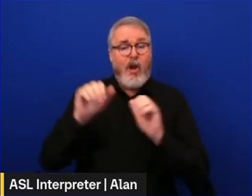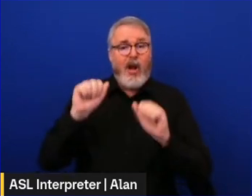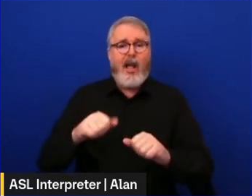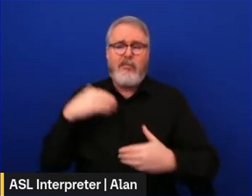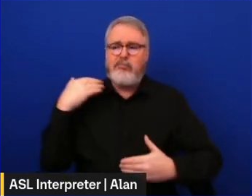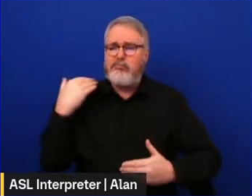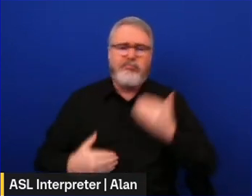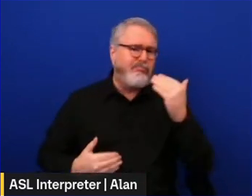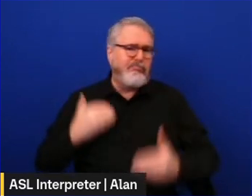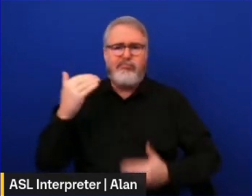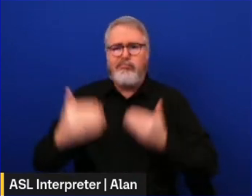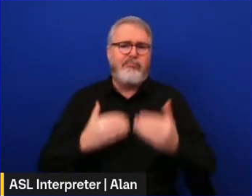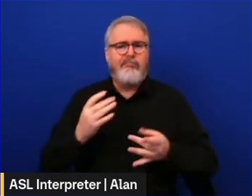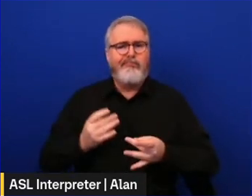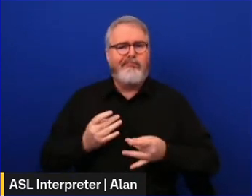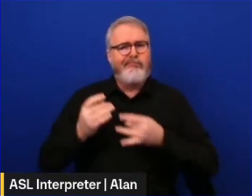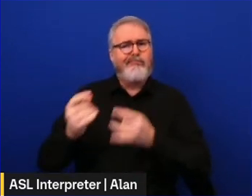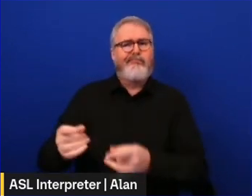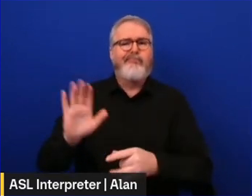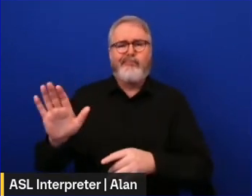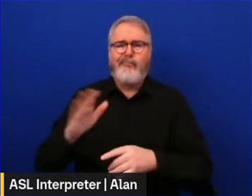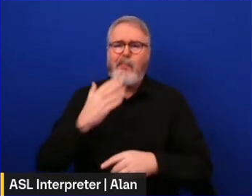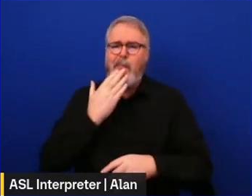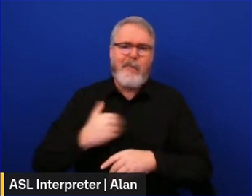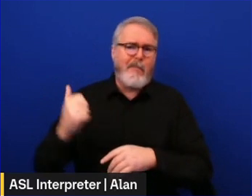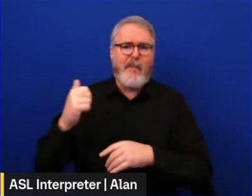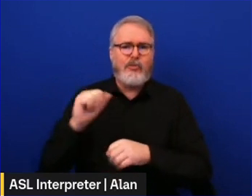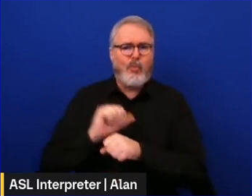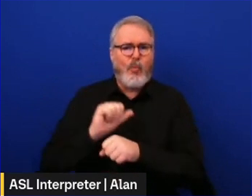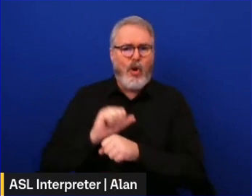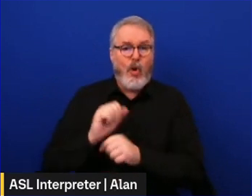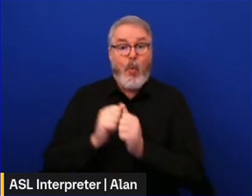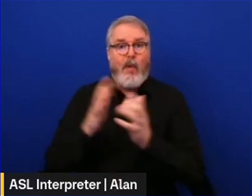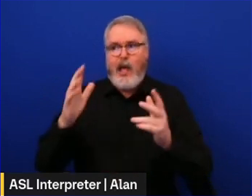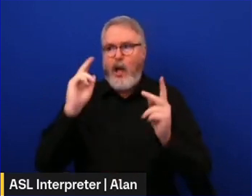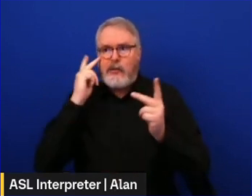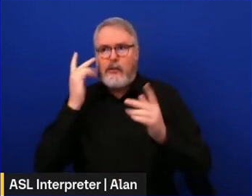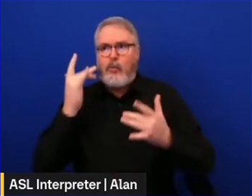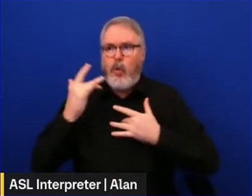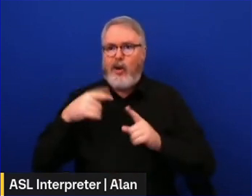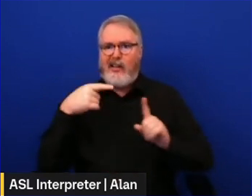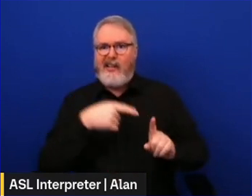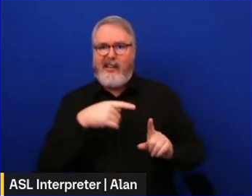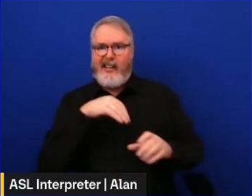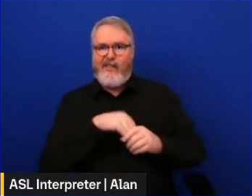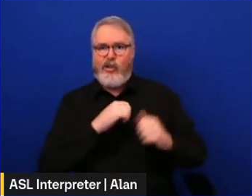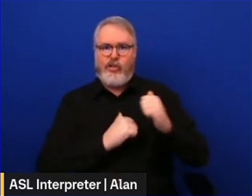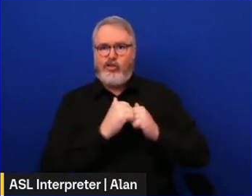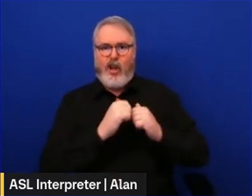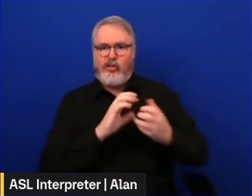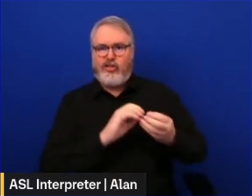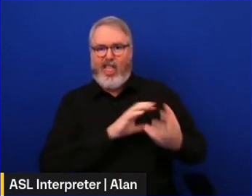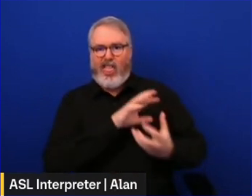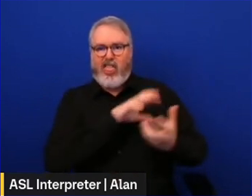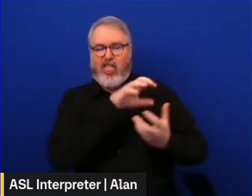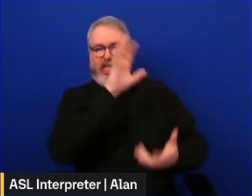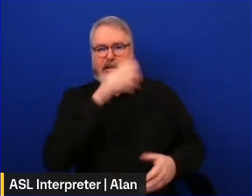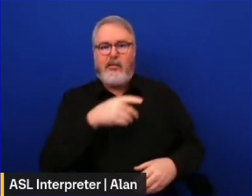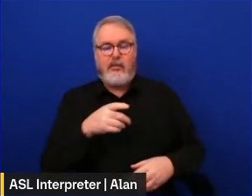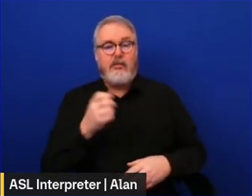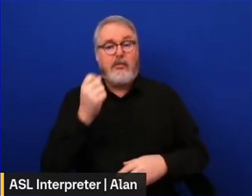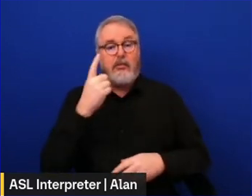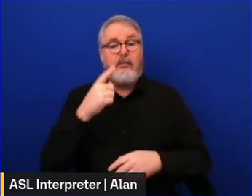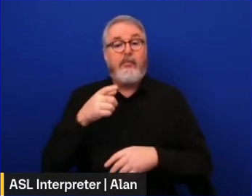work without to worries about the underlying infrastructure. Here's how it is solved the challenge: by